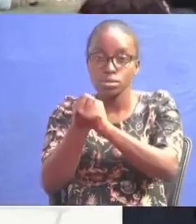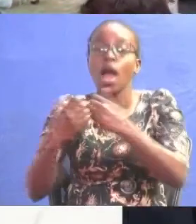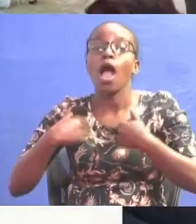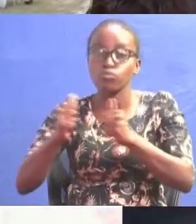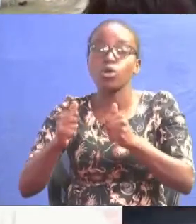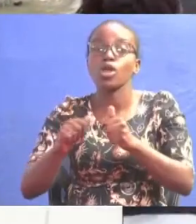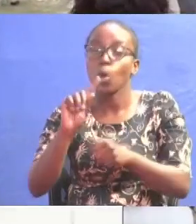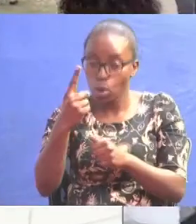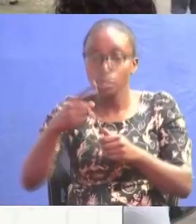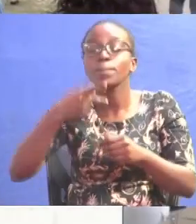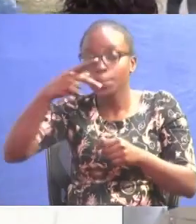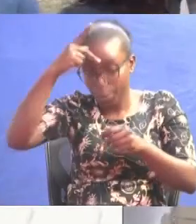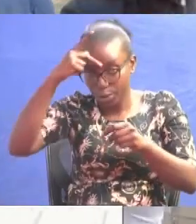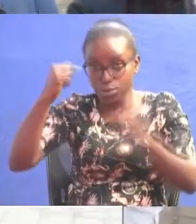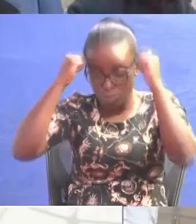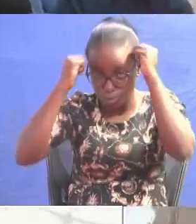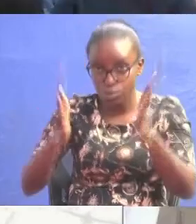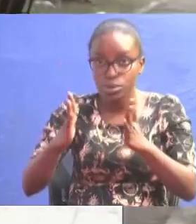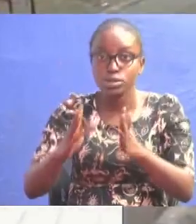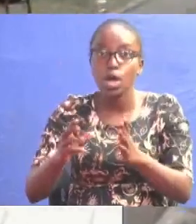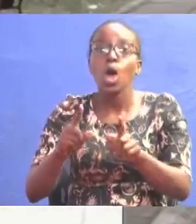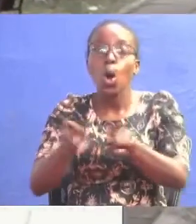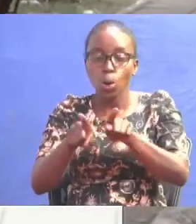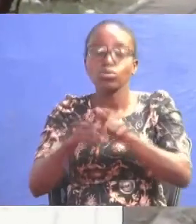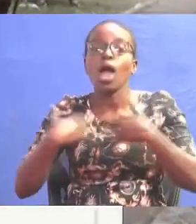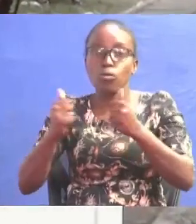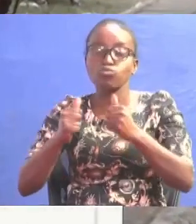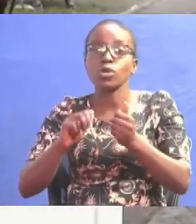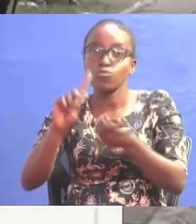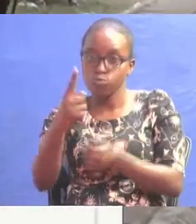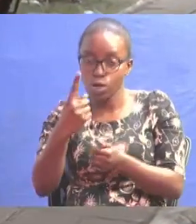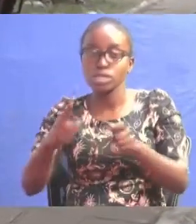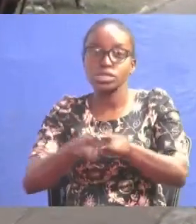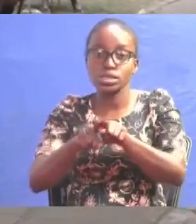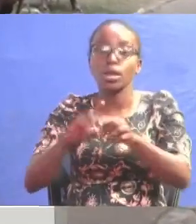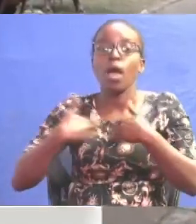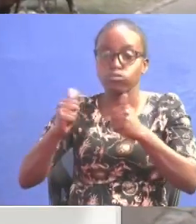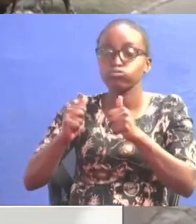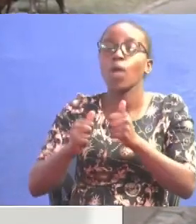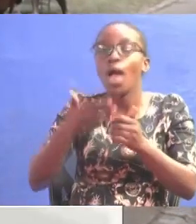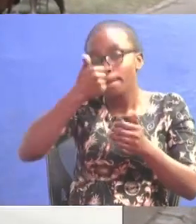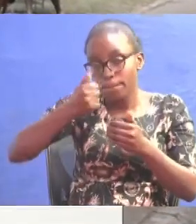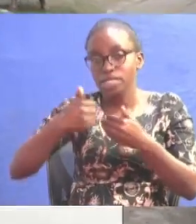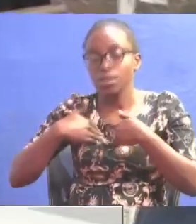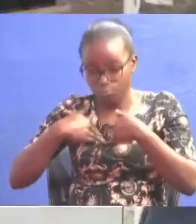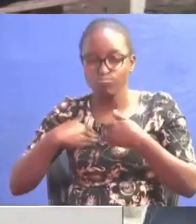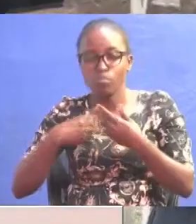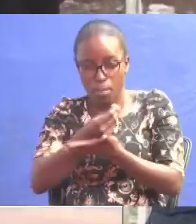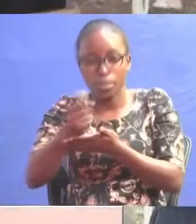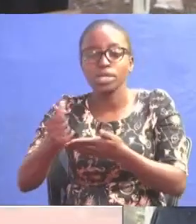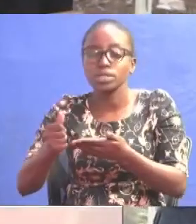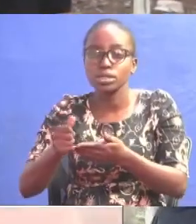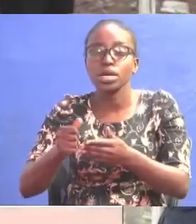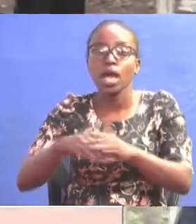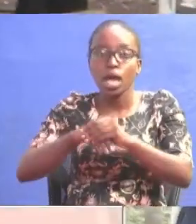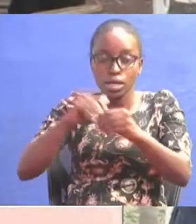students expressing differing opinions. Those in the first category, which benefits from substantial funding, appear to support the